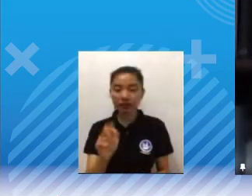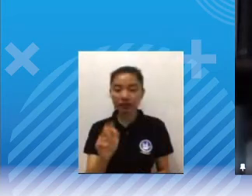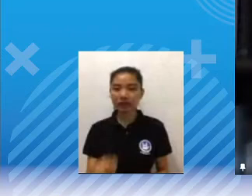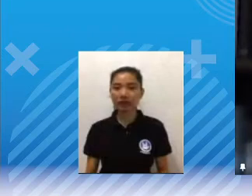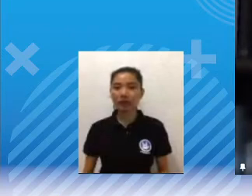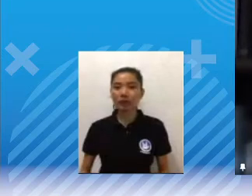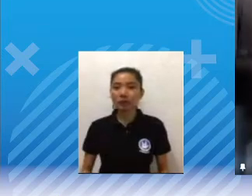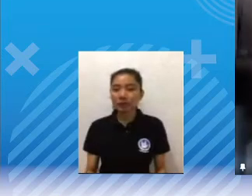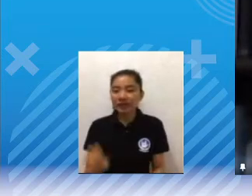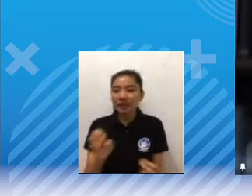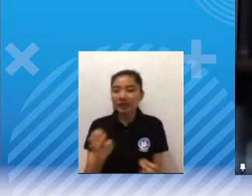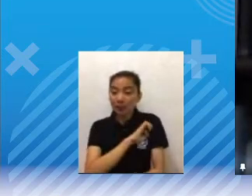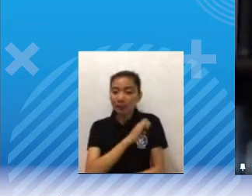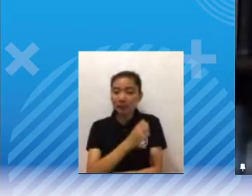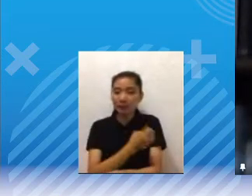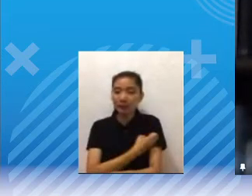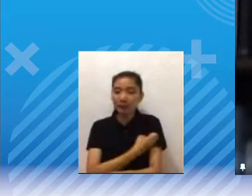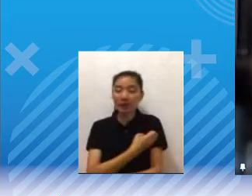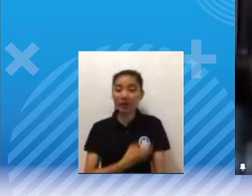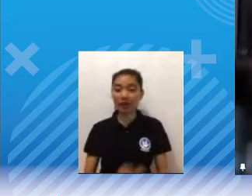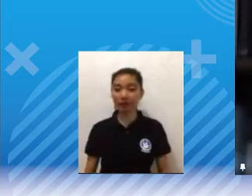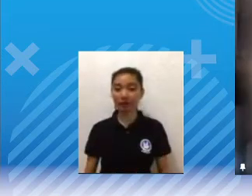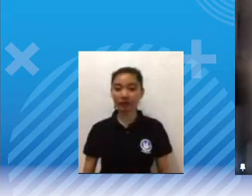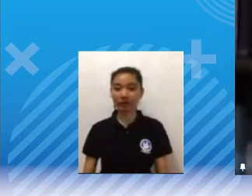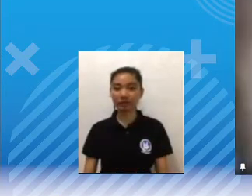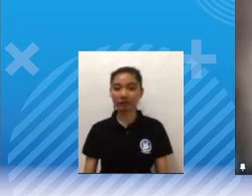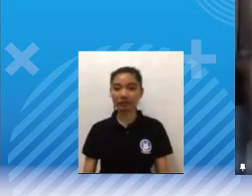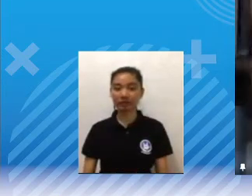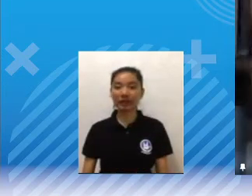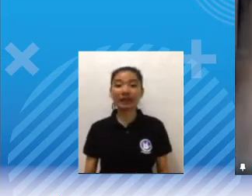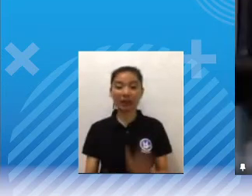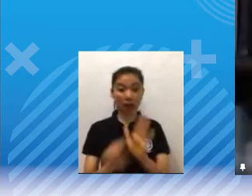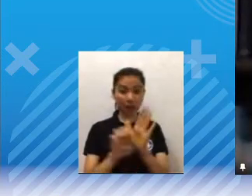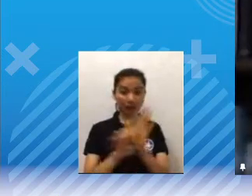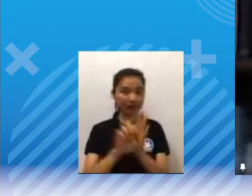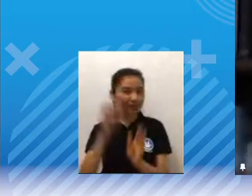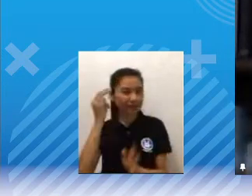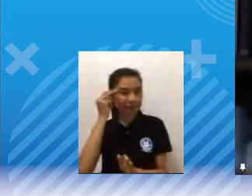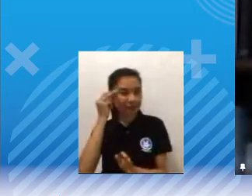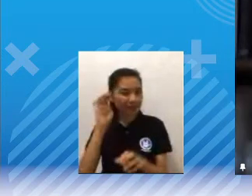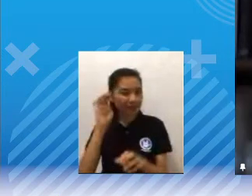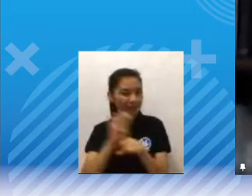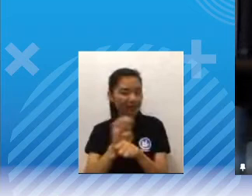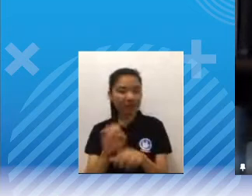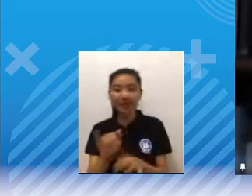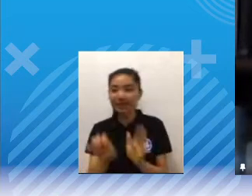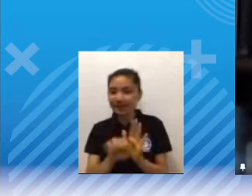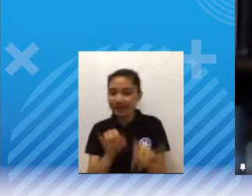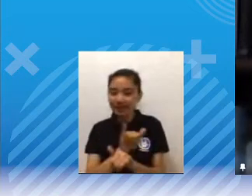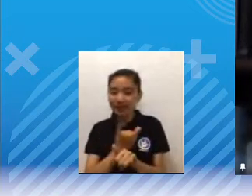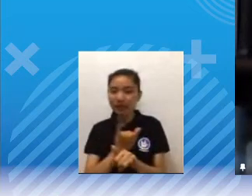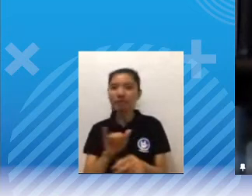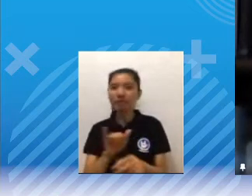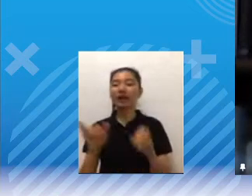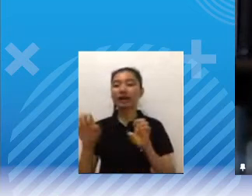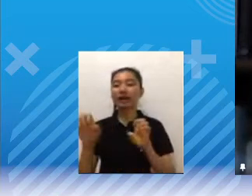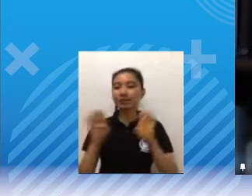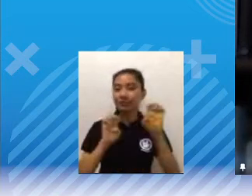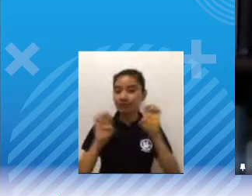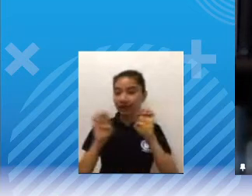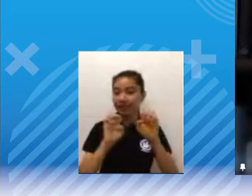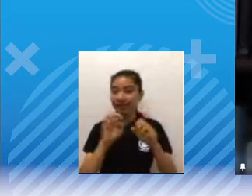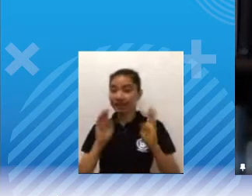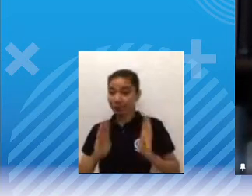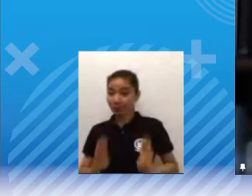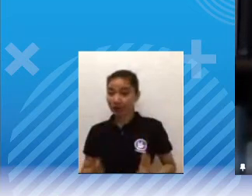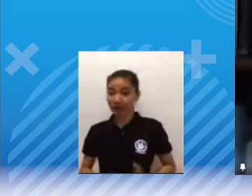natin ay parang muscle, if we exercise that muscle po, then it gets better at what it's supposed to be doing. So yun